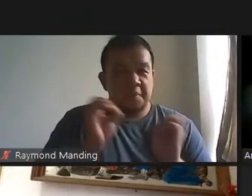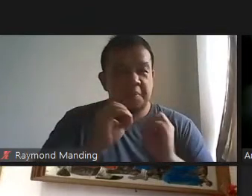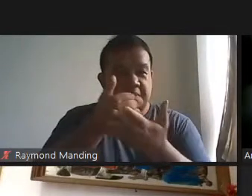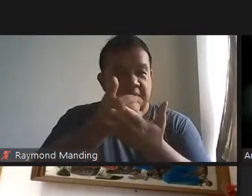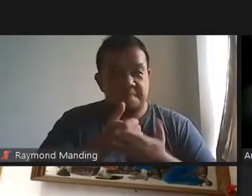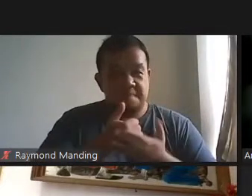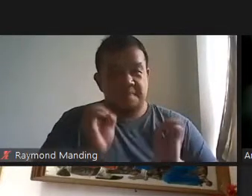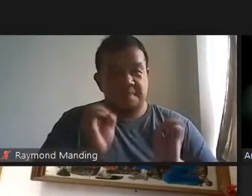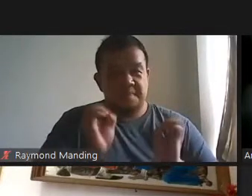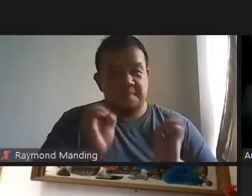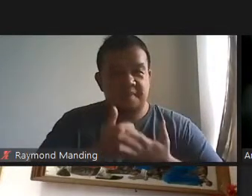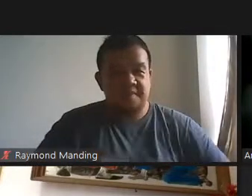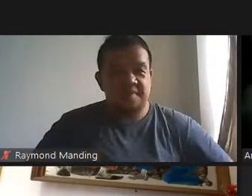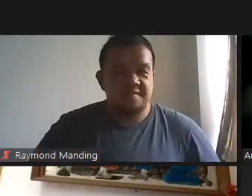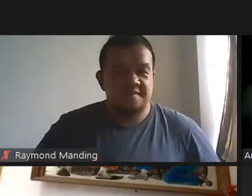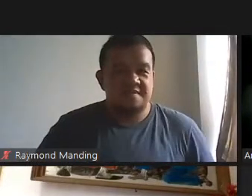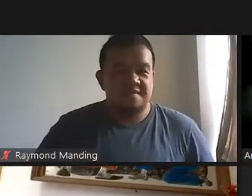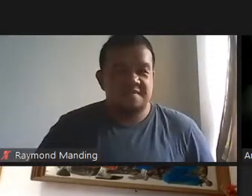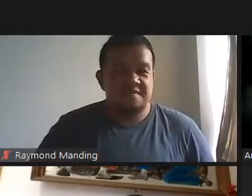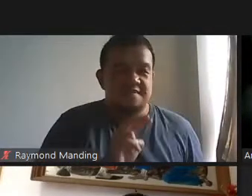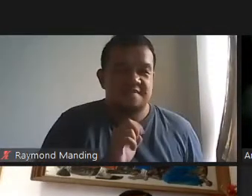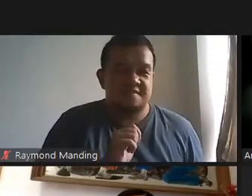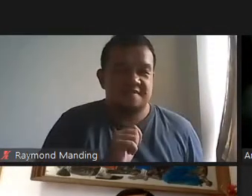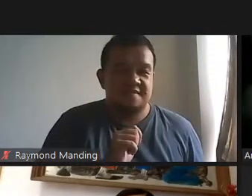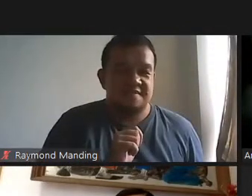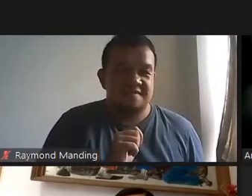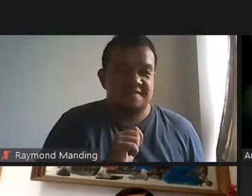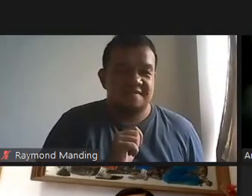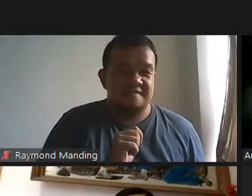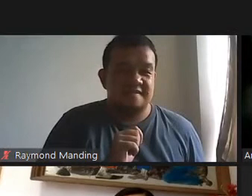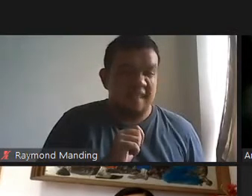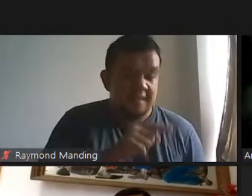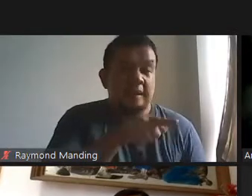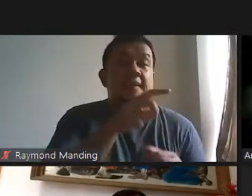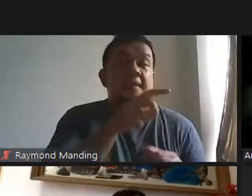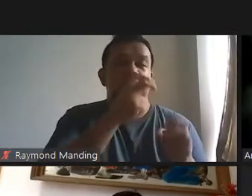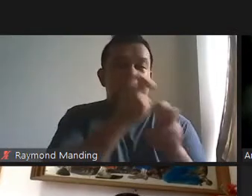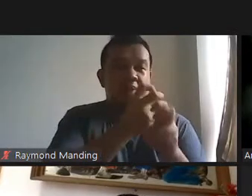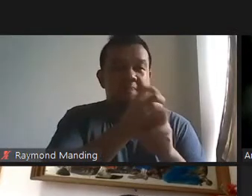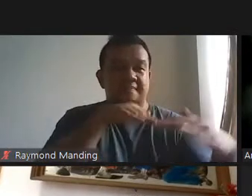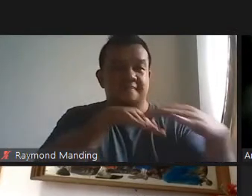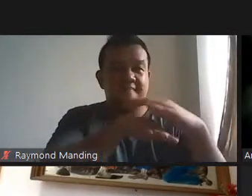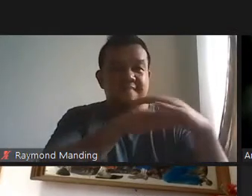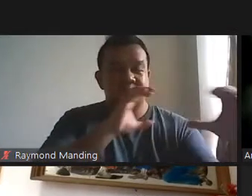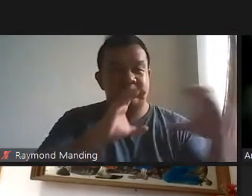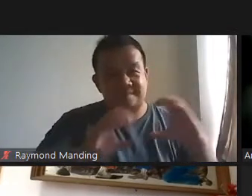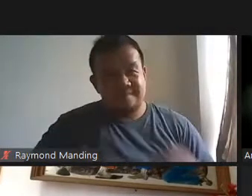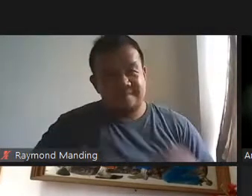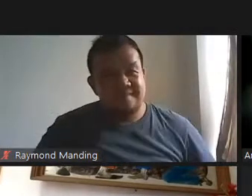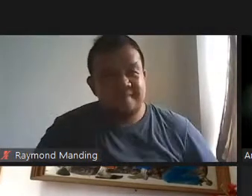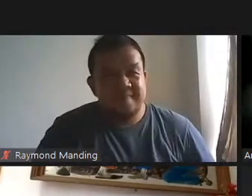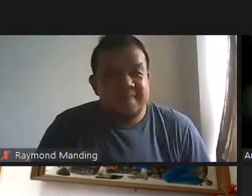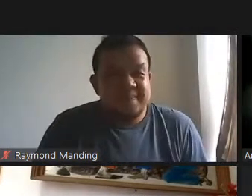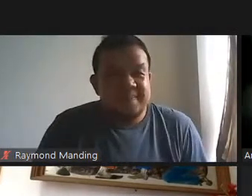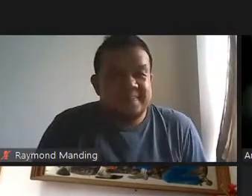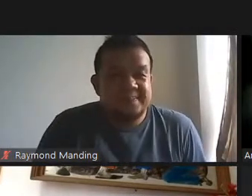So tinulungan, so parang please help me, ganun, kasi wala naman tumutulong sa akin, sabi